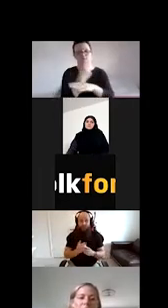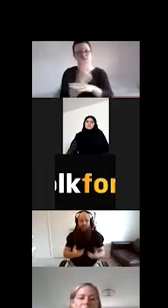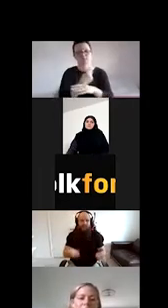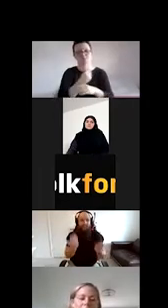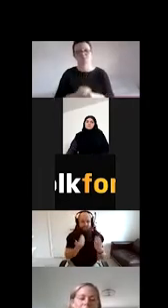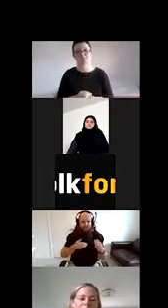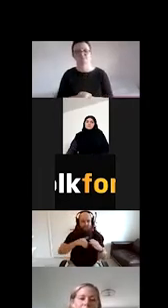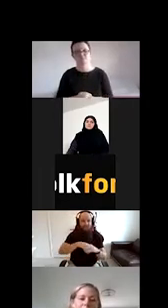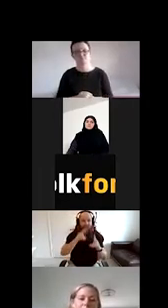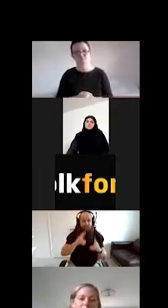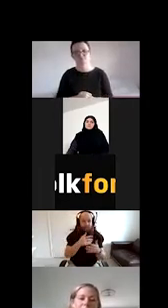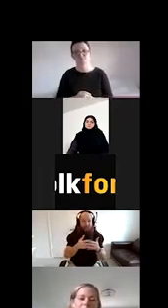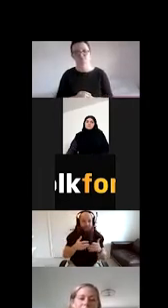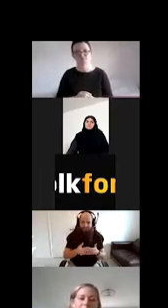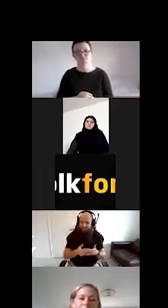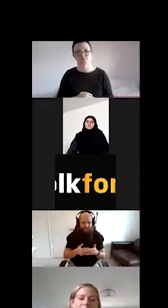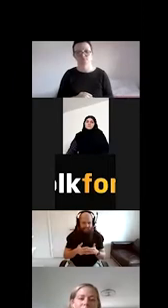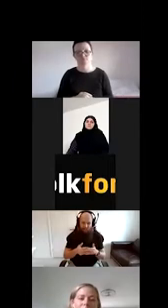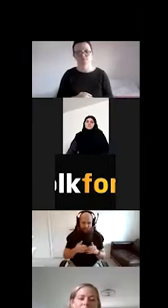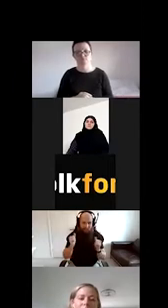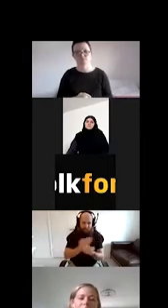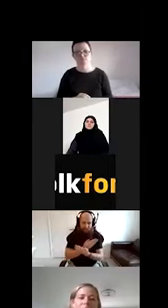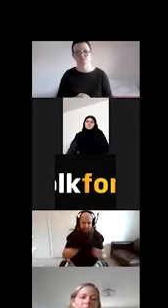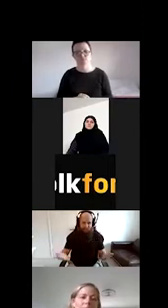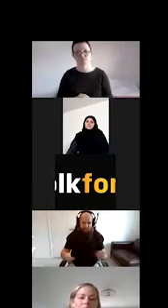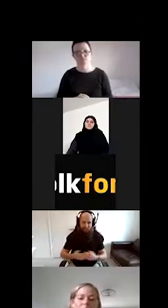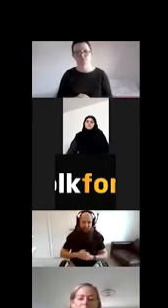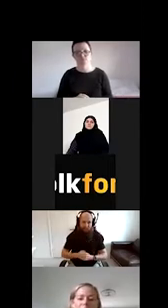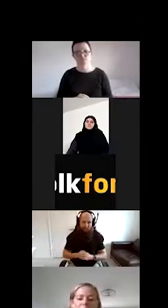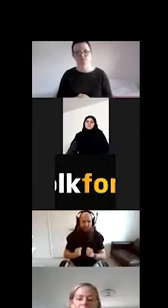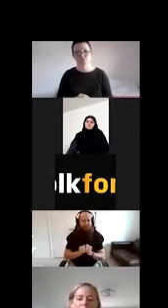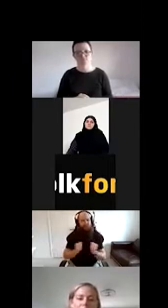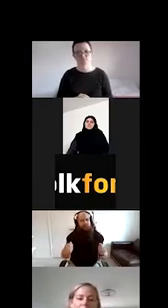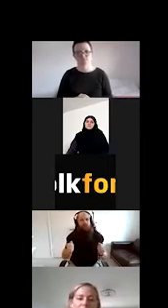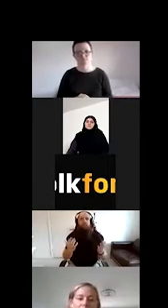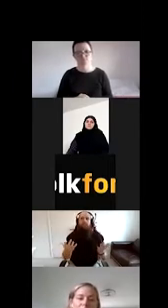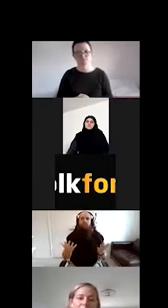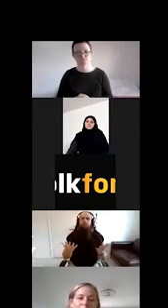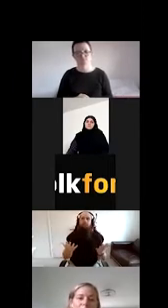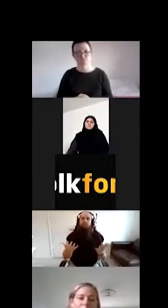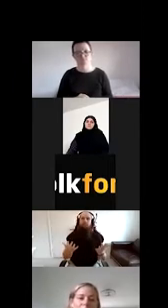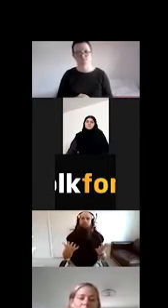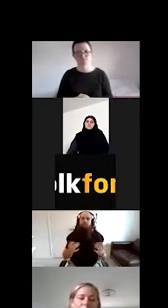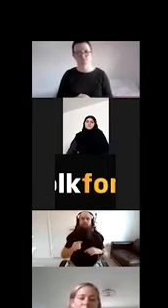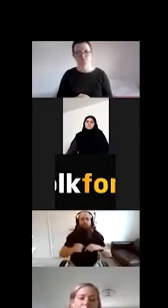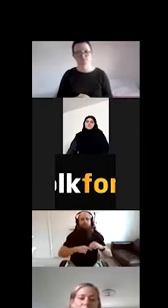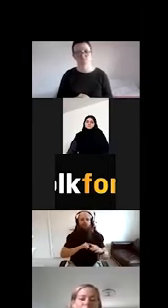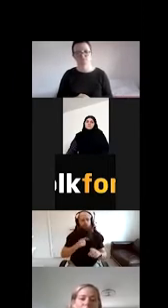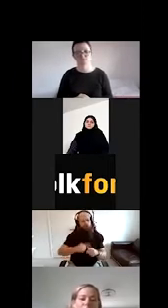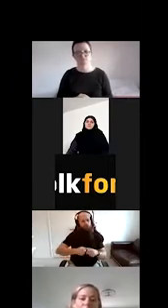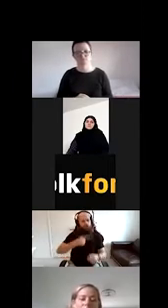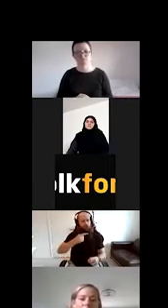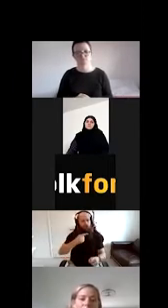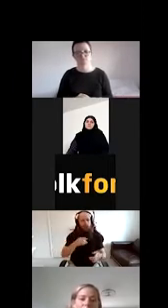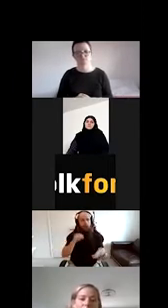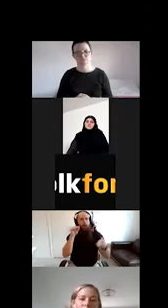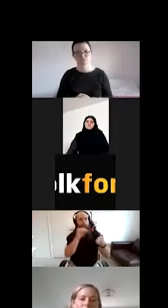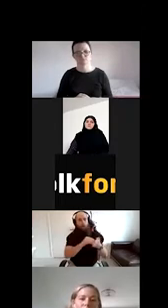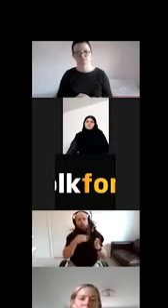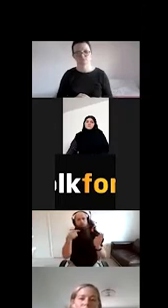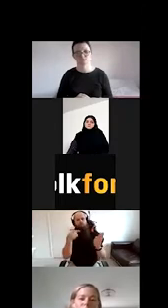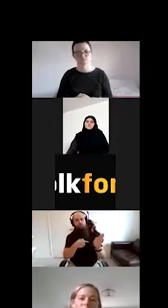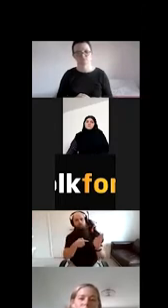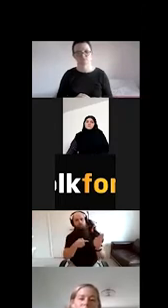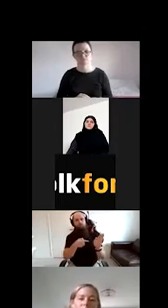such writings, but at least to have it a clear commitment on paper is helpful.